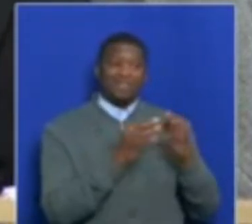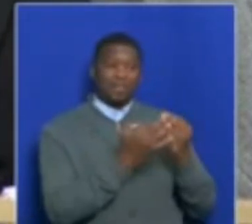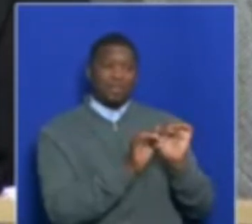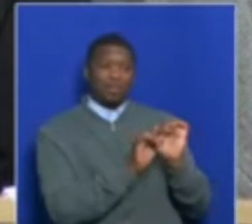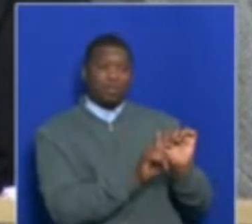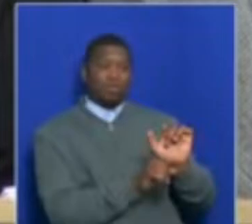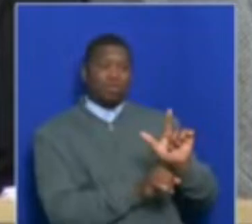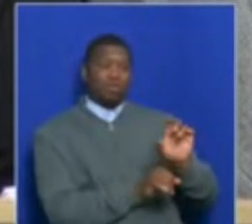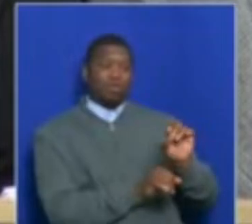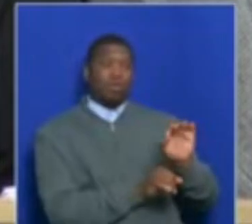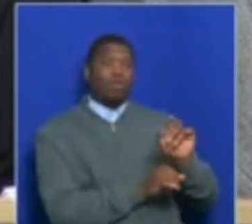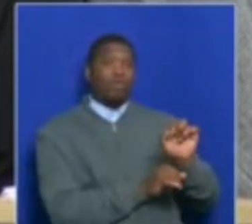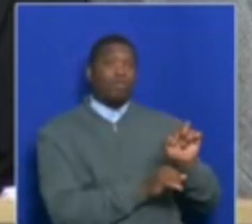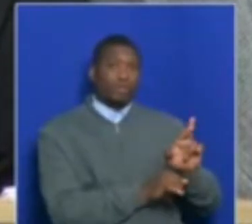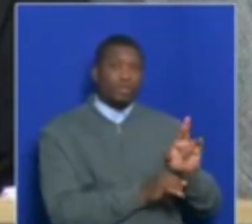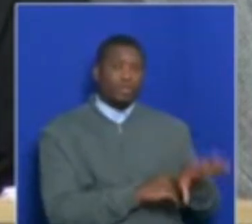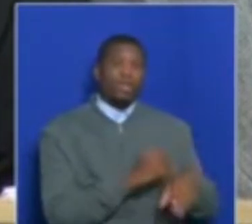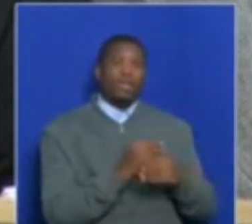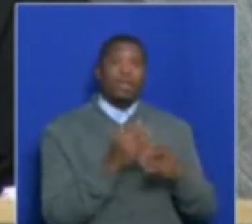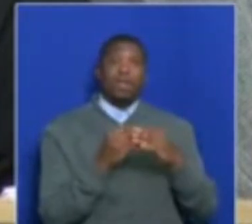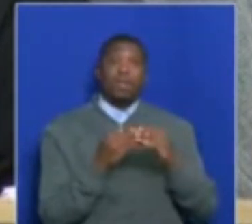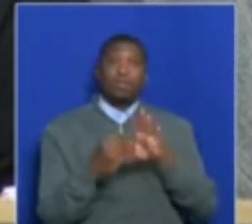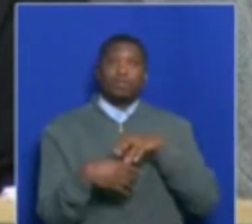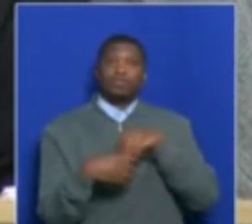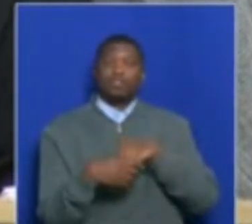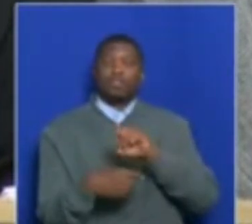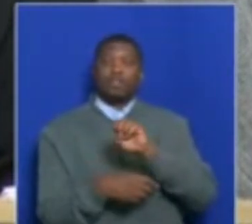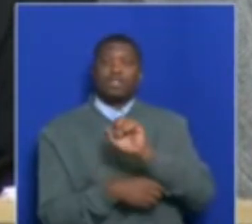SAPS and between Bevan Loftus and Mr. Clive